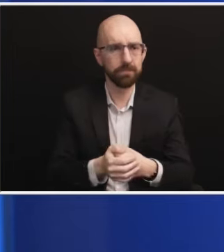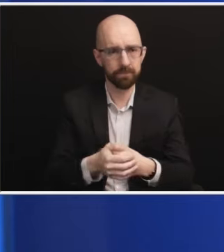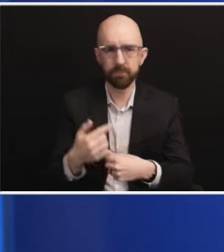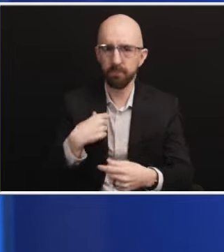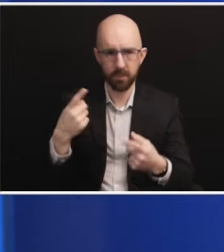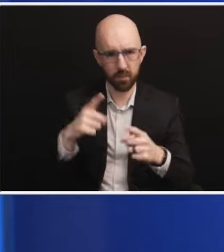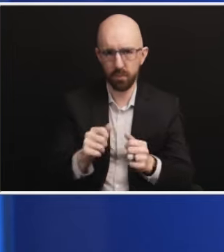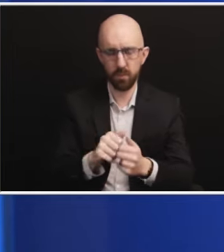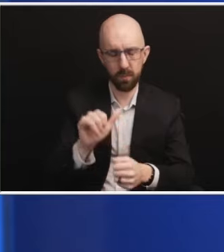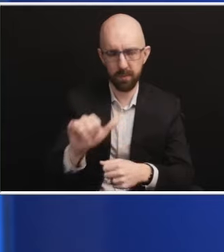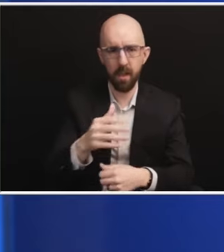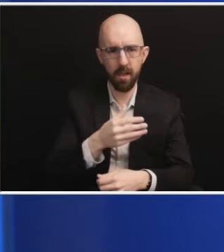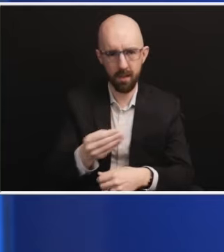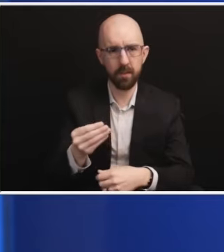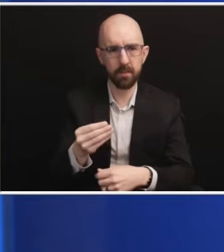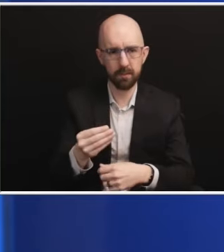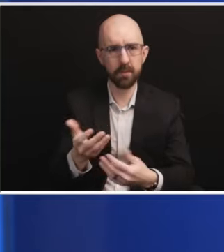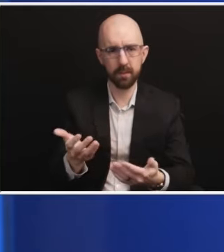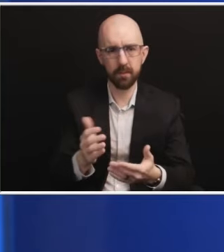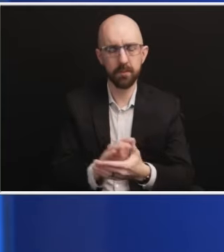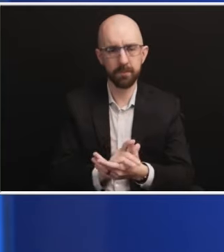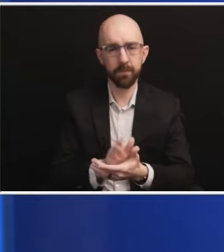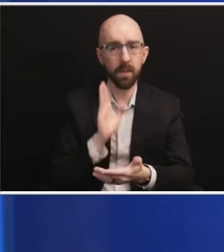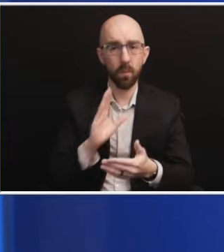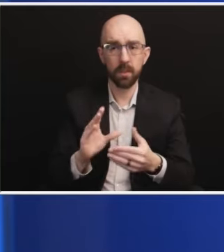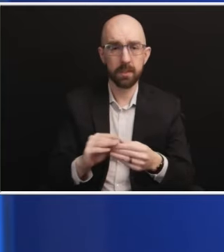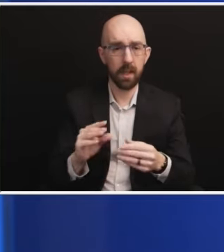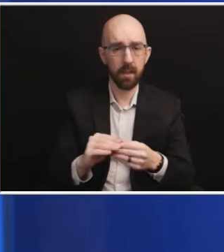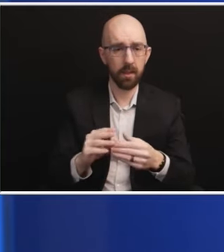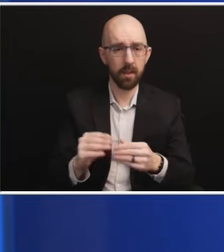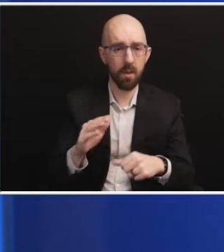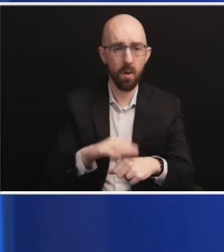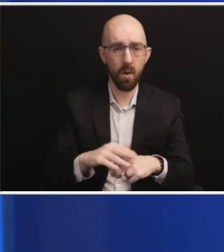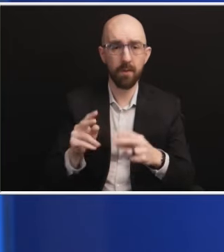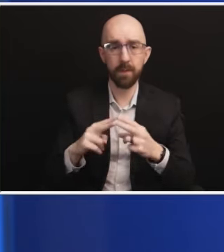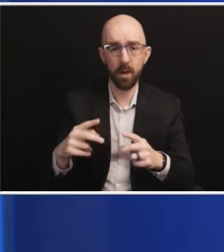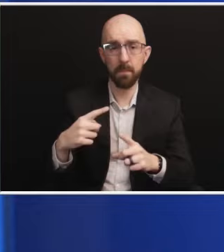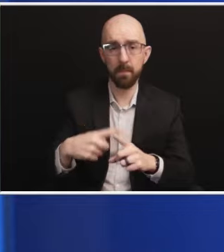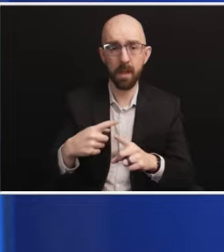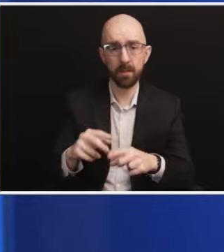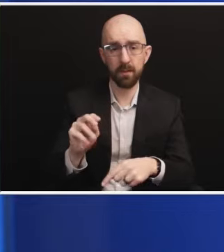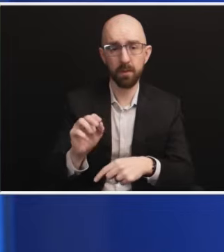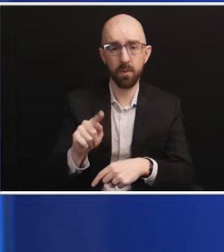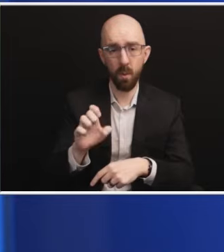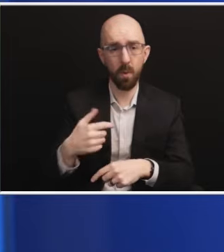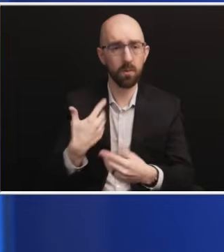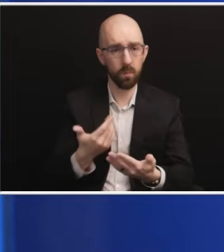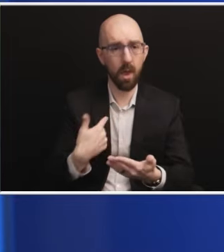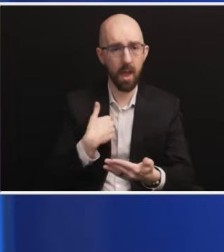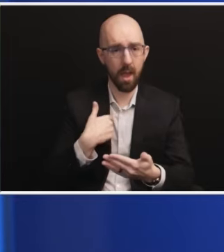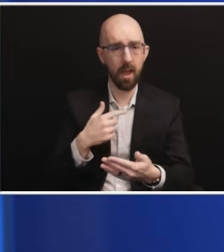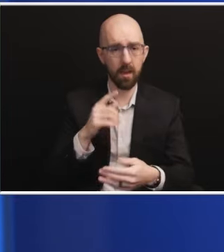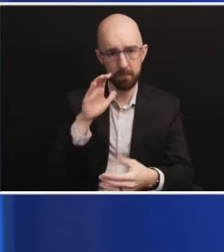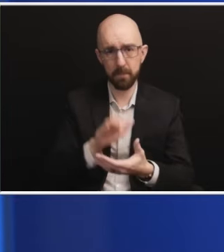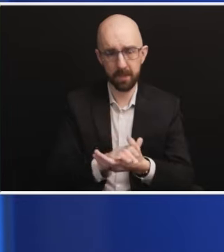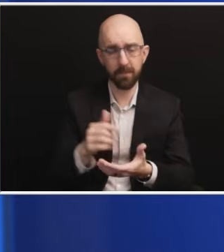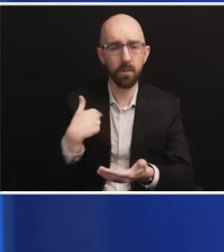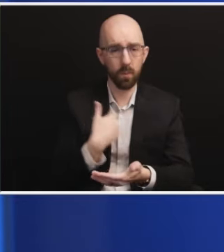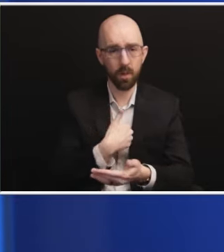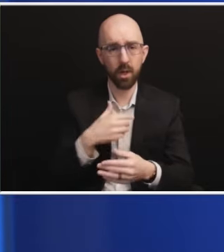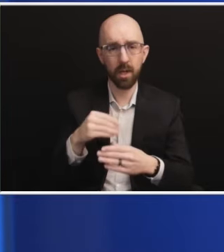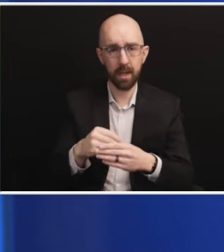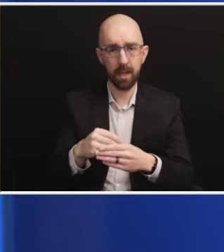And I'll just say on a very positive note, because it's what I believe firmly, we are in a revolution in